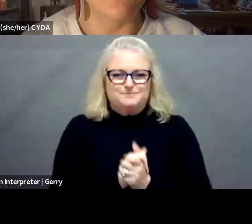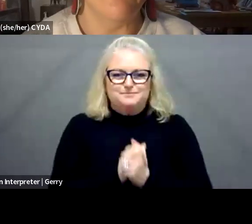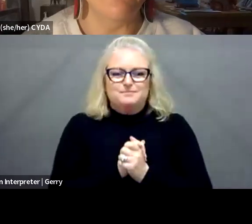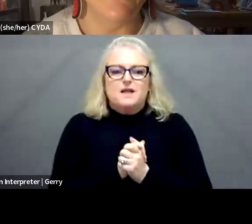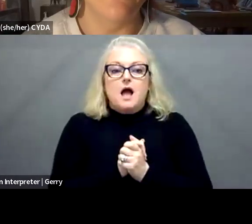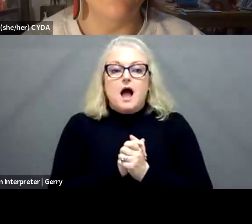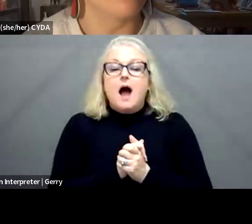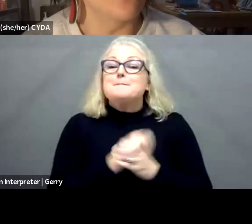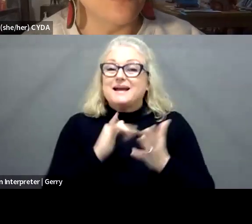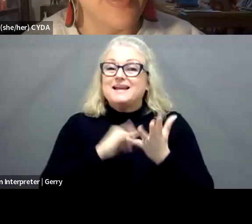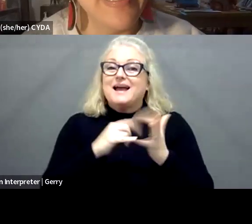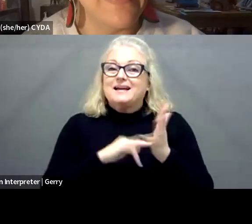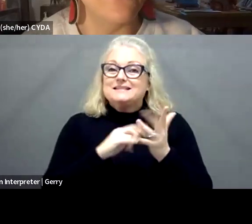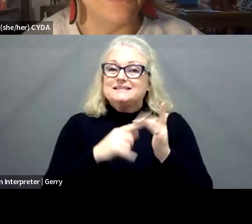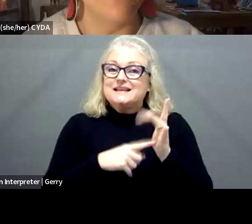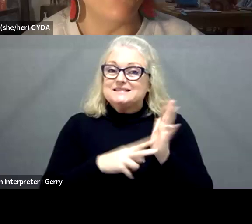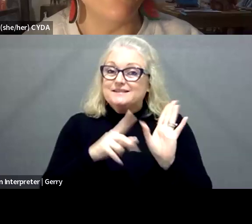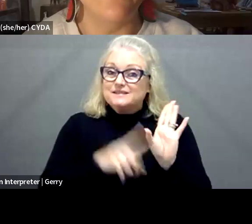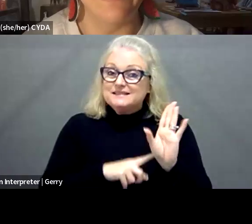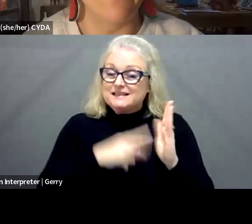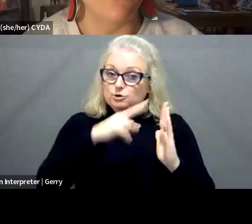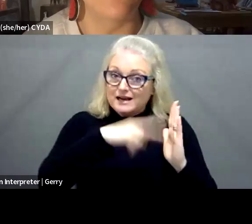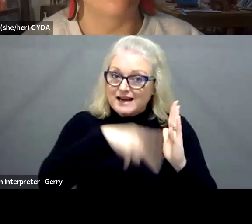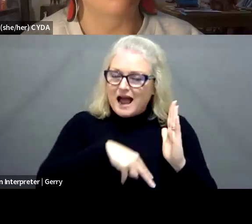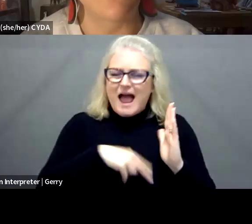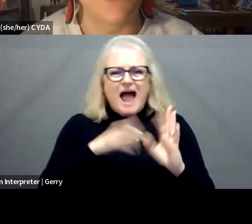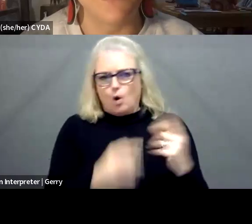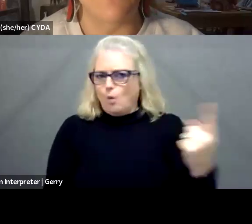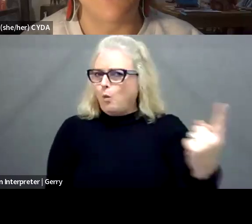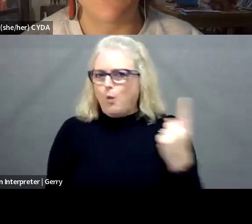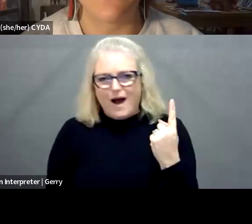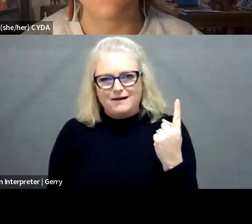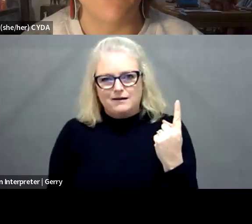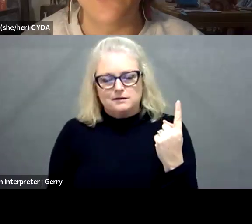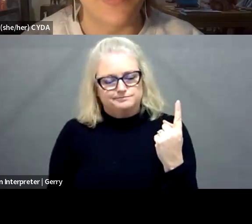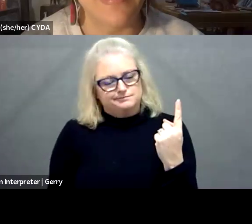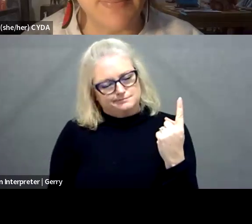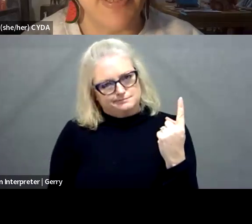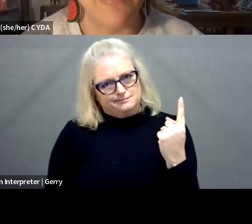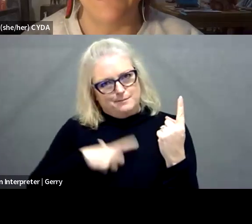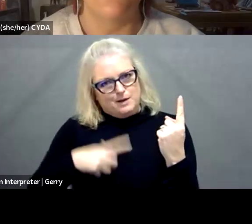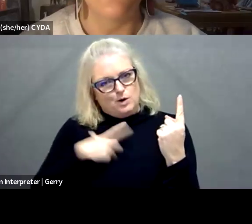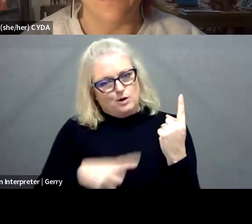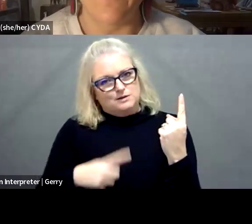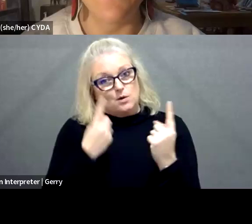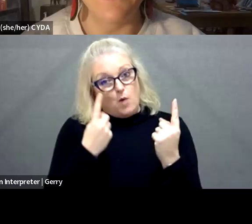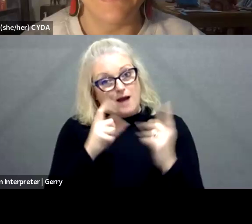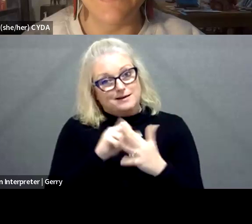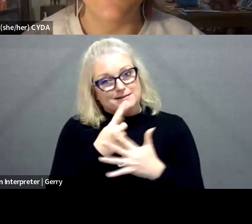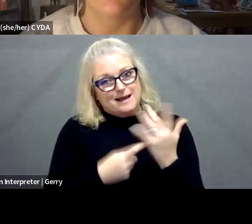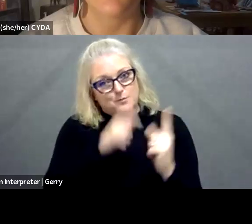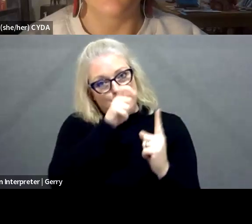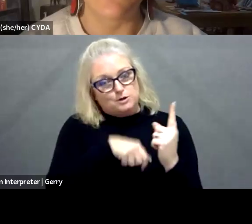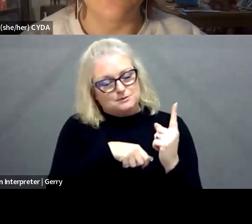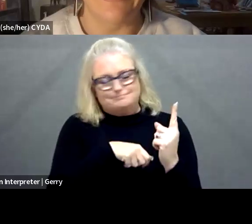with sensitivity readers, not just one if you can, because you know, if you've met one disabled person, you've met one disabled person.